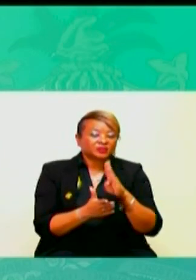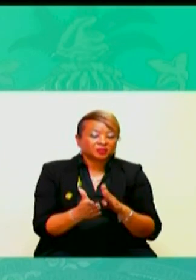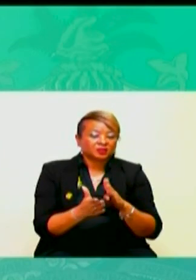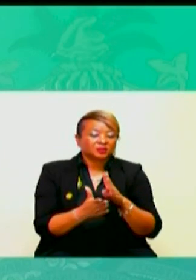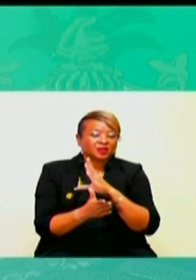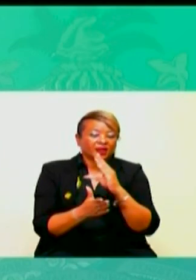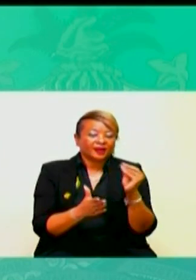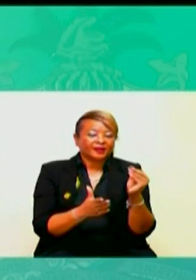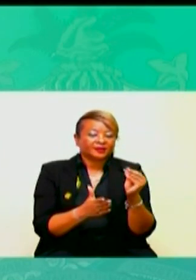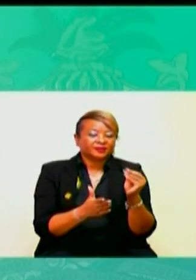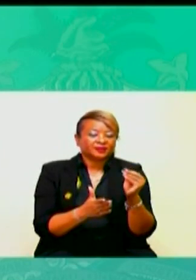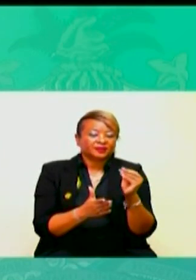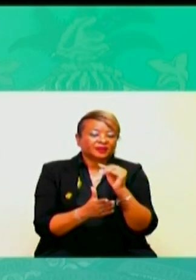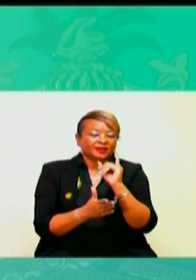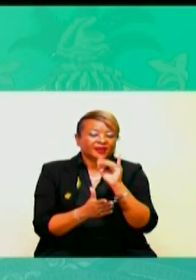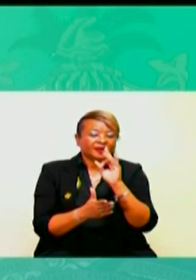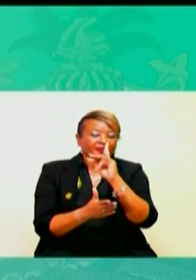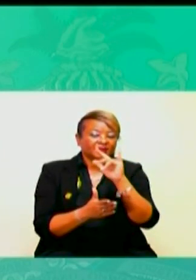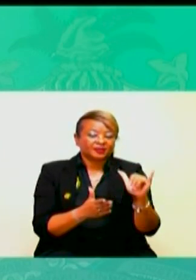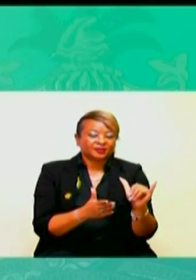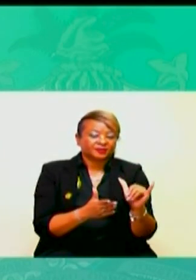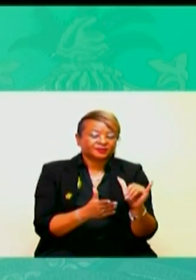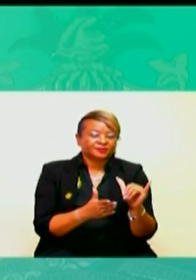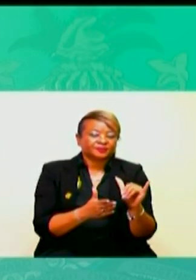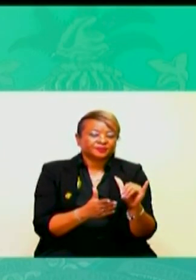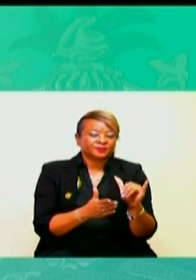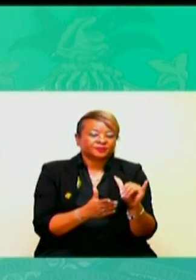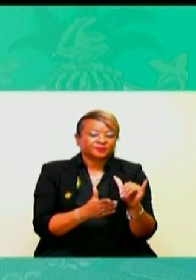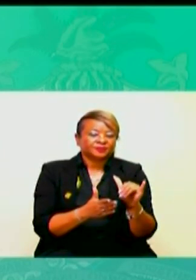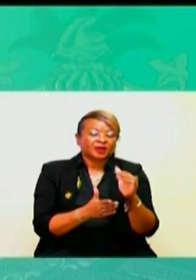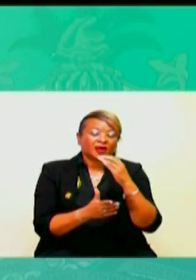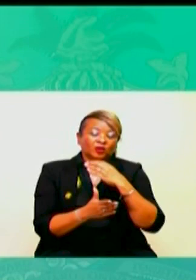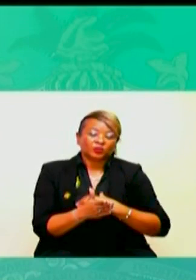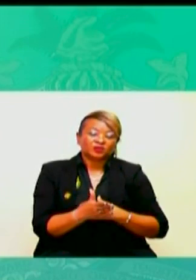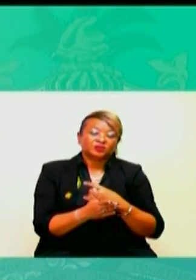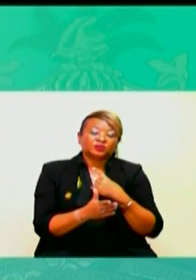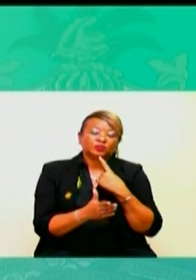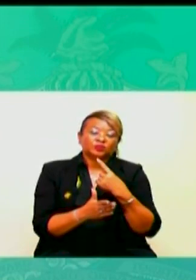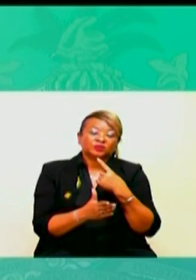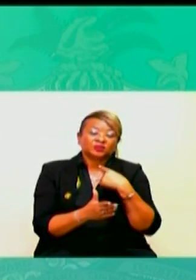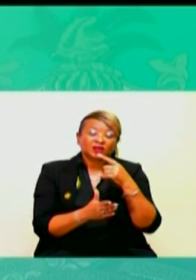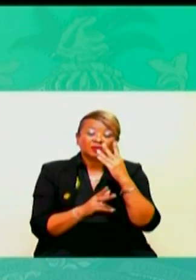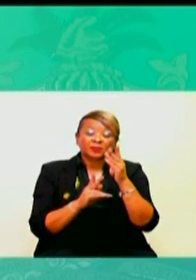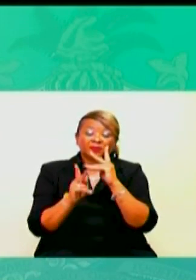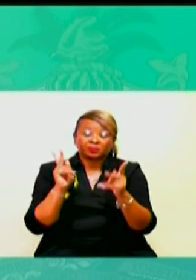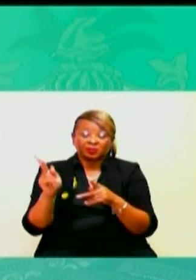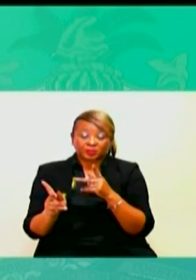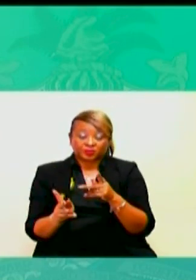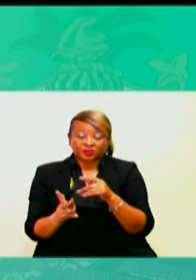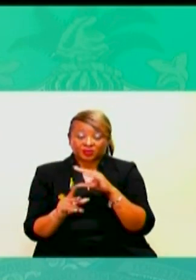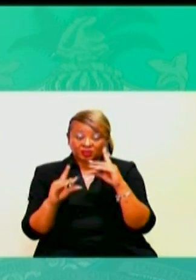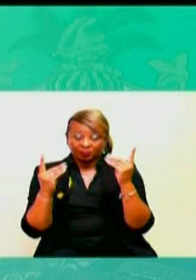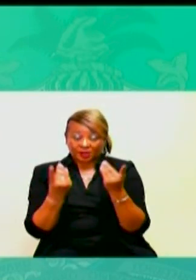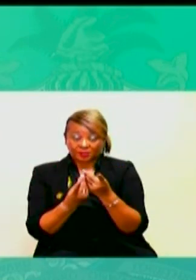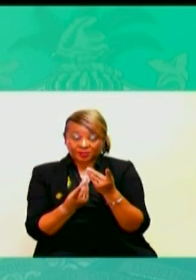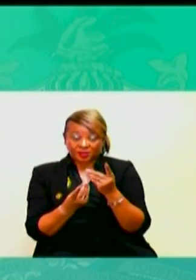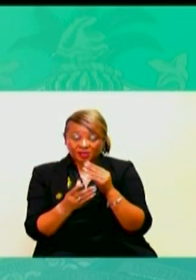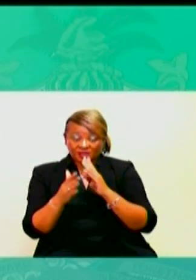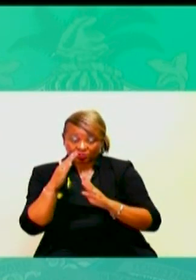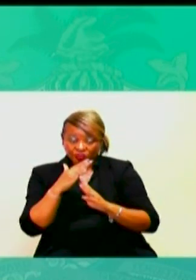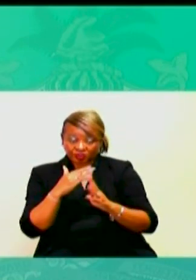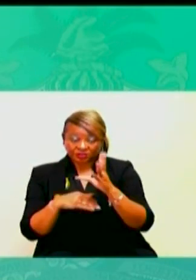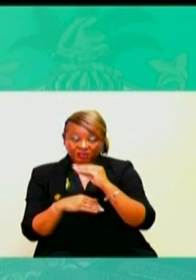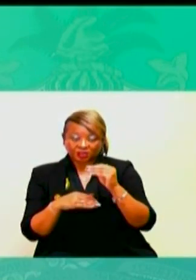of course, again, Italy. Madam Speaker, I wish to assure the Bahamian people that the Department of Immigration and its